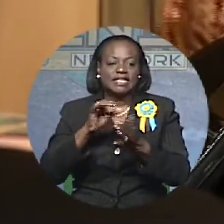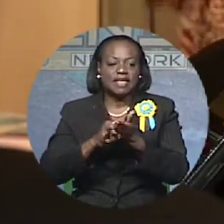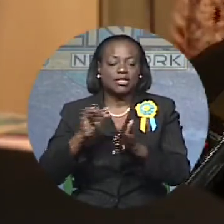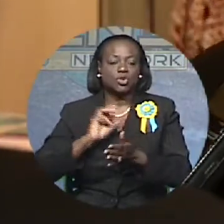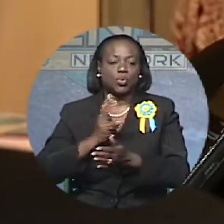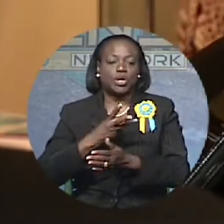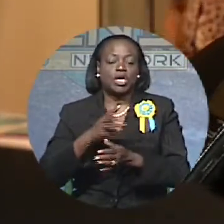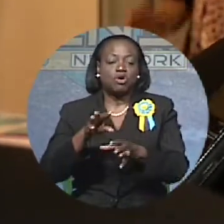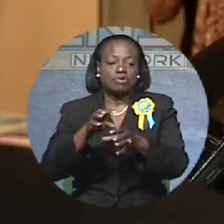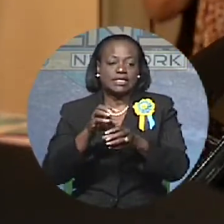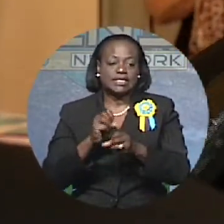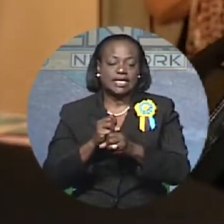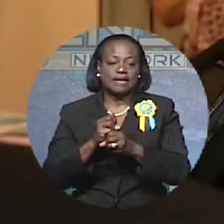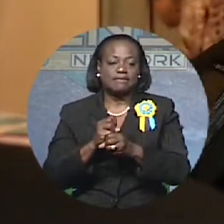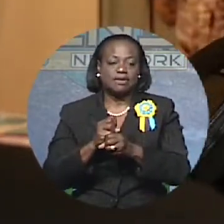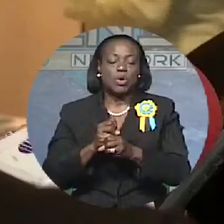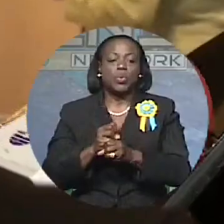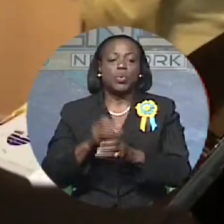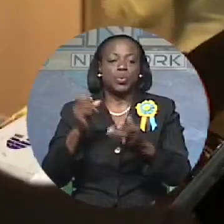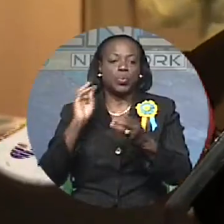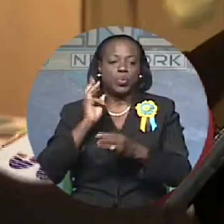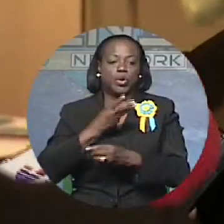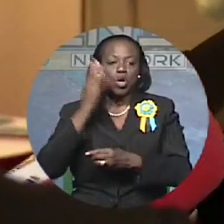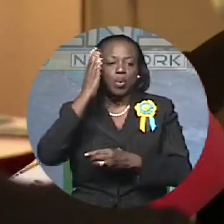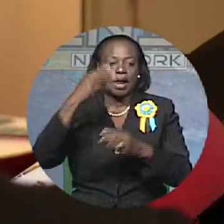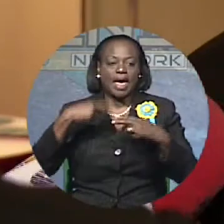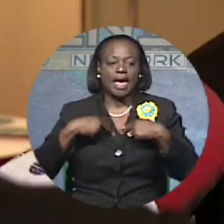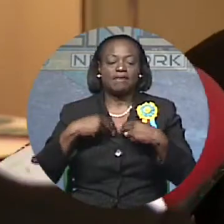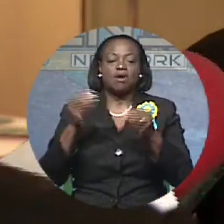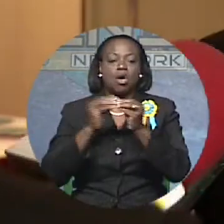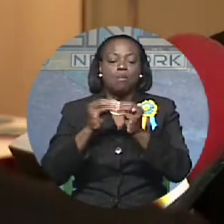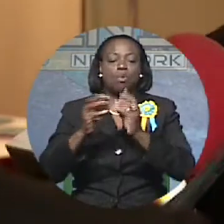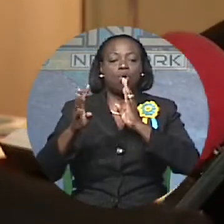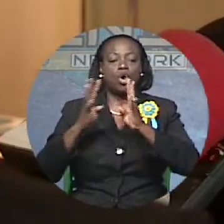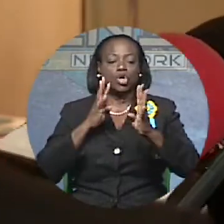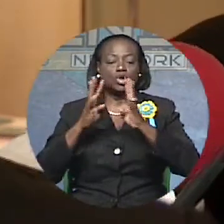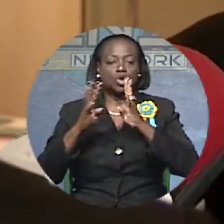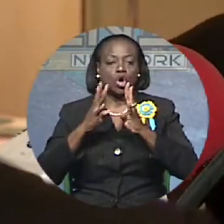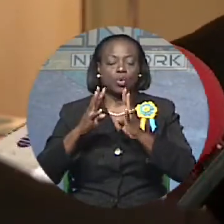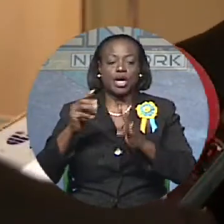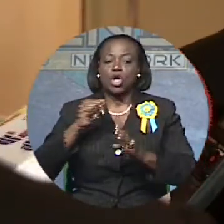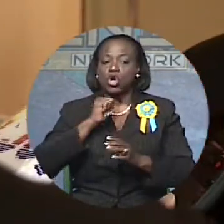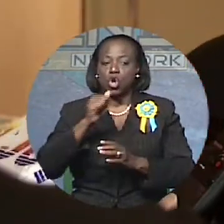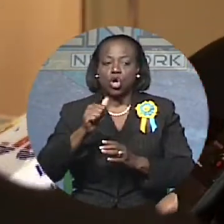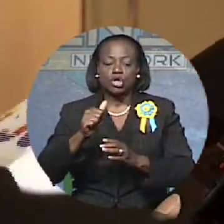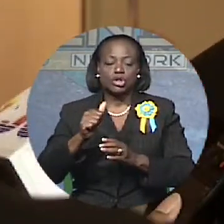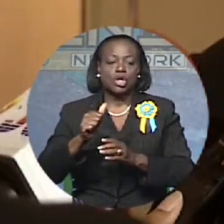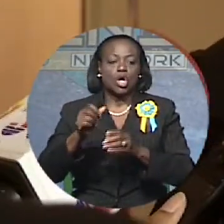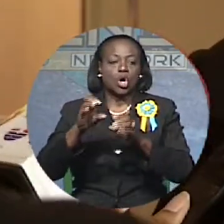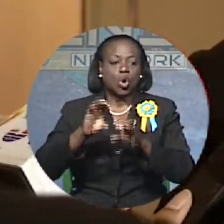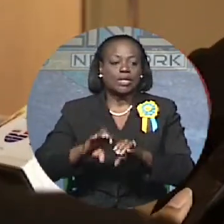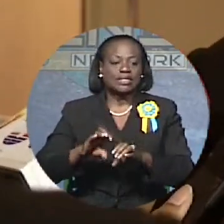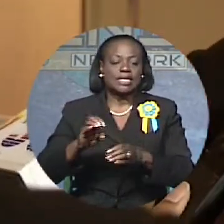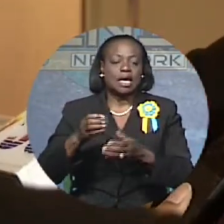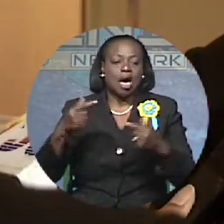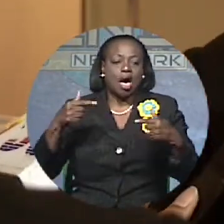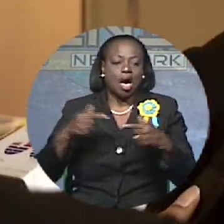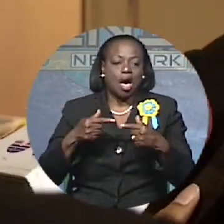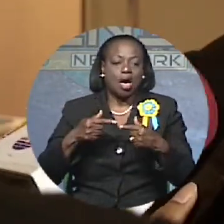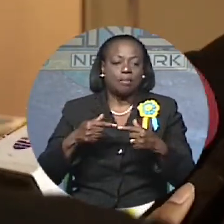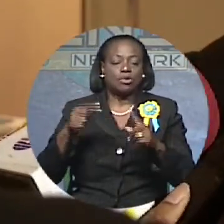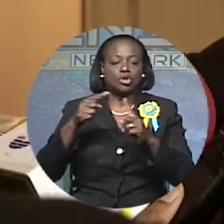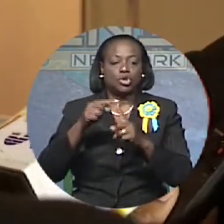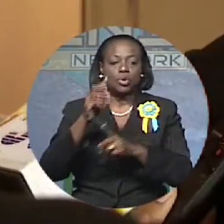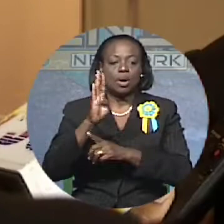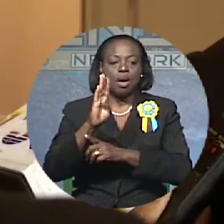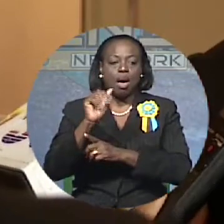have indicated we need to have further discussion. We're not causing any harm or any injustice to Baha Mar. What we're doing